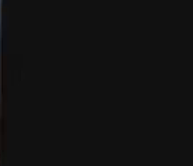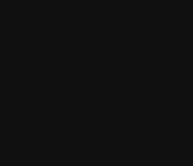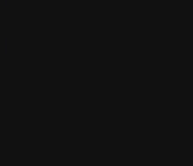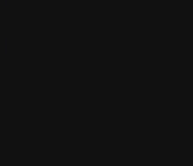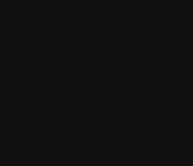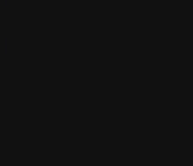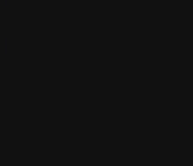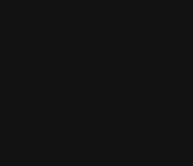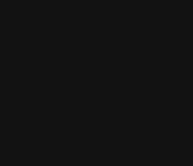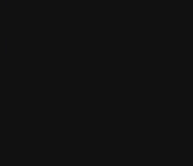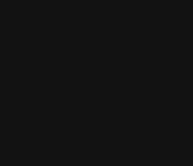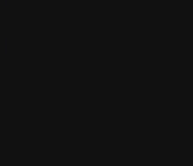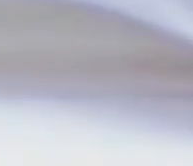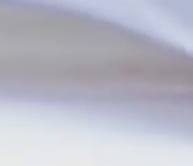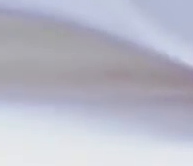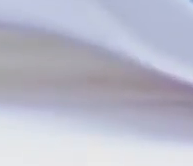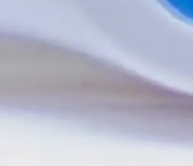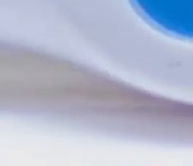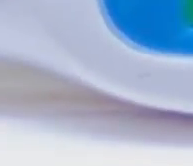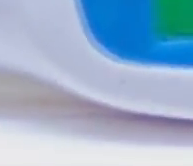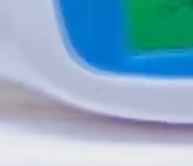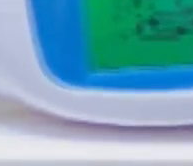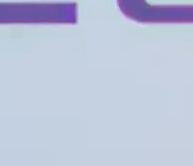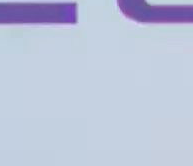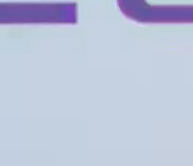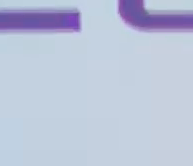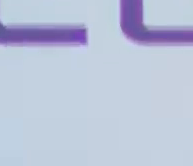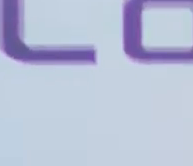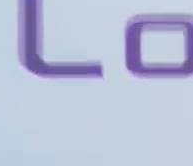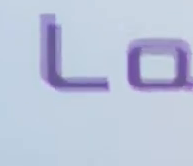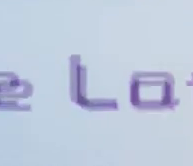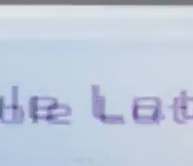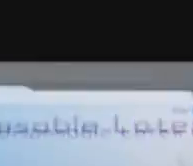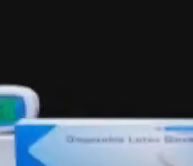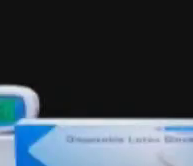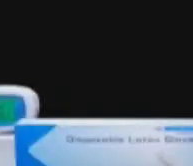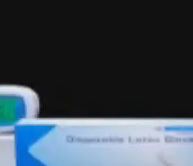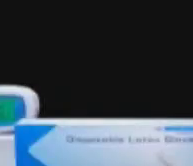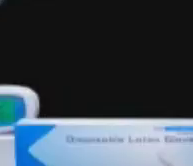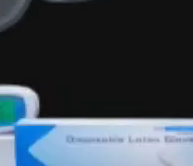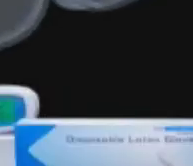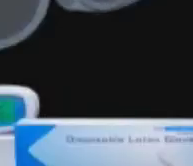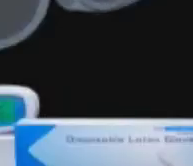in livestock farming. To buy your foggers or get fogging services, call